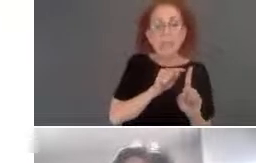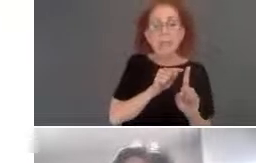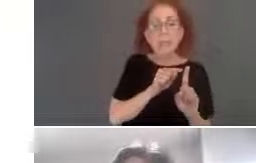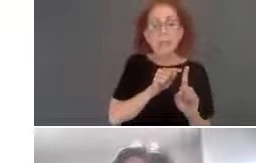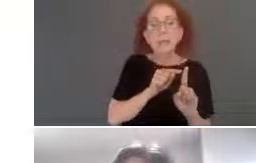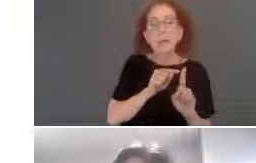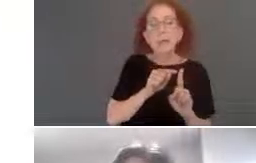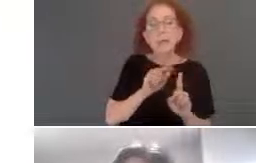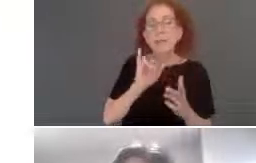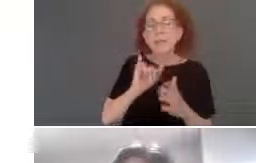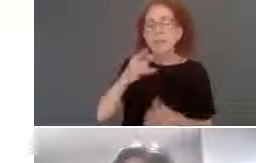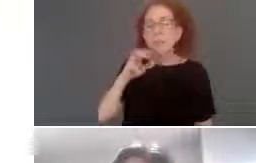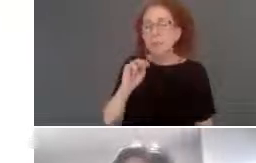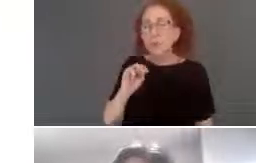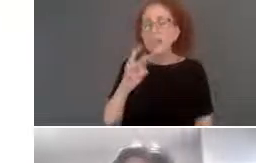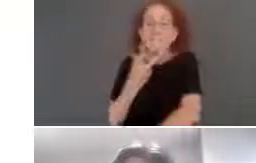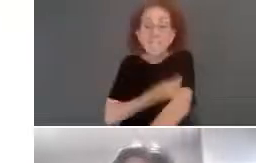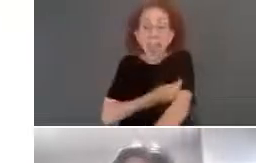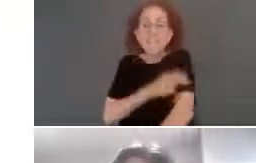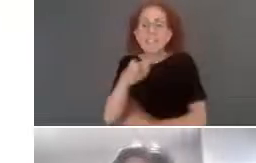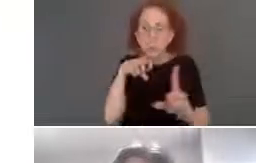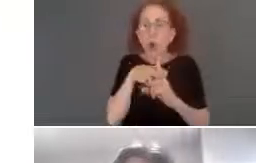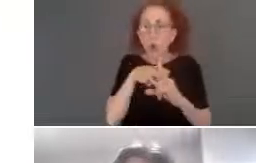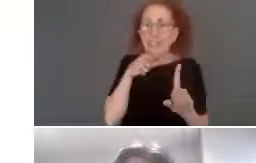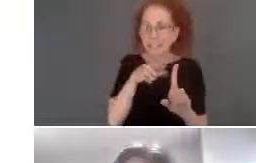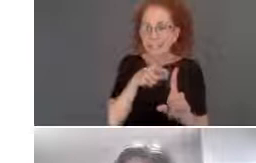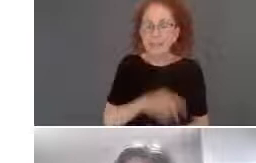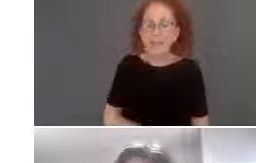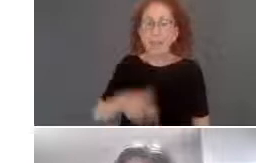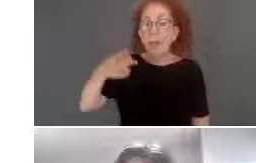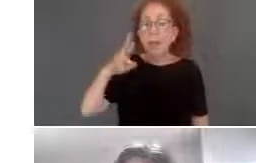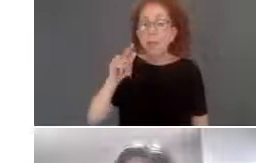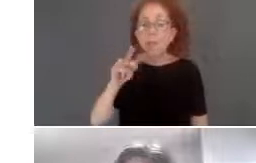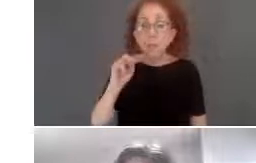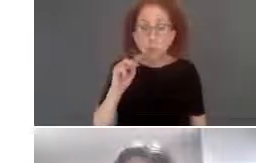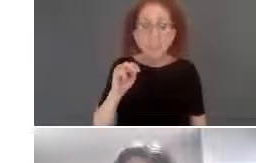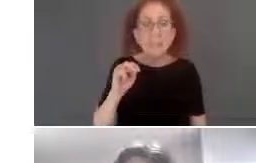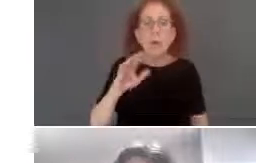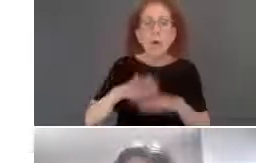protein targeted by the vaccine, and the protein on placental cells called